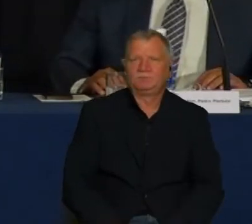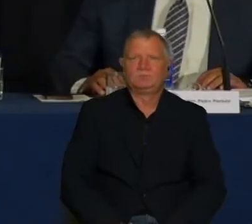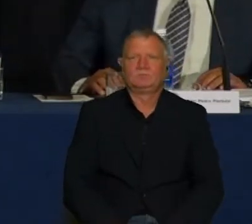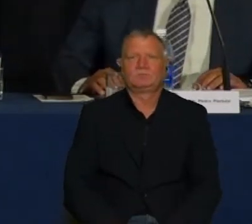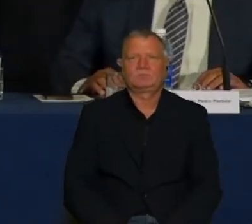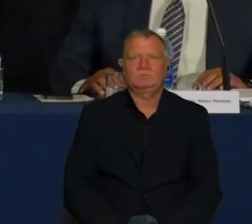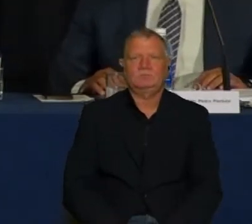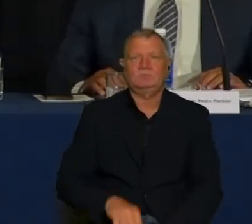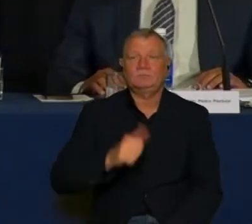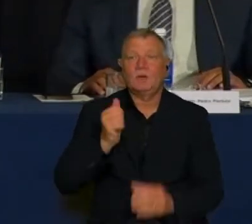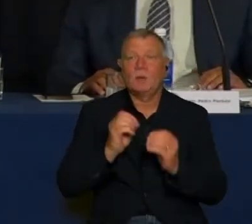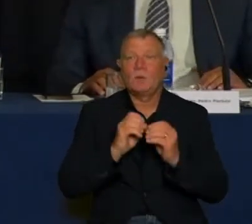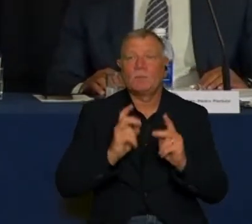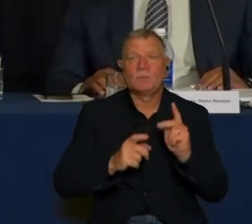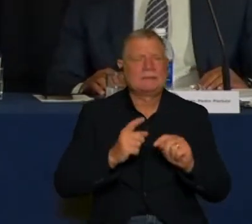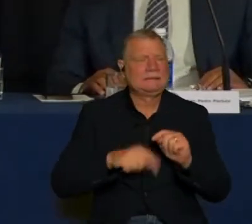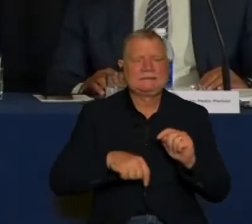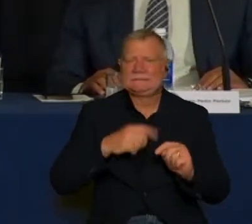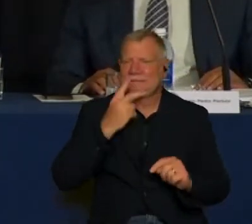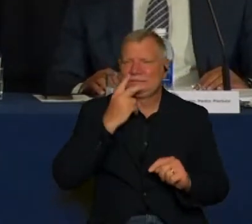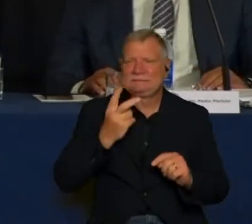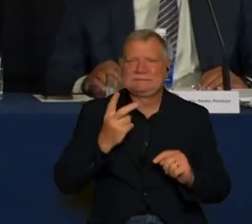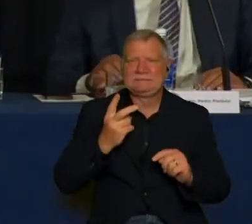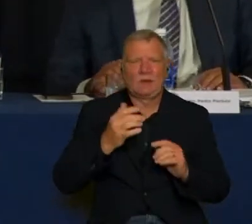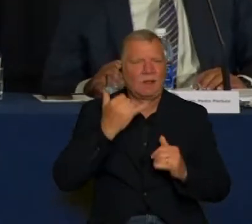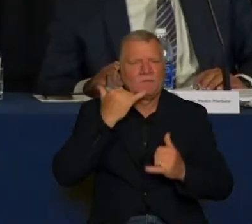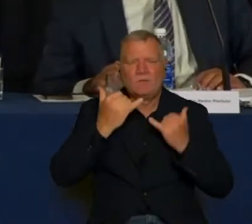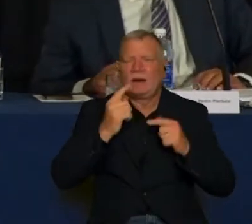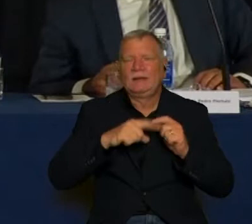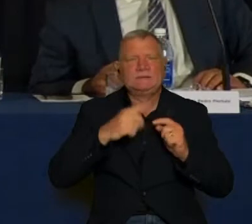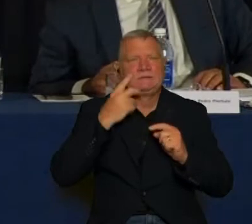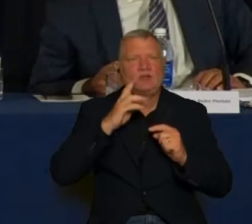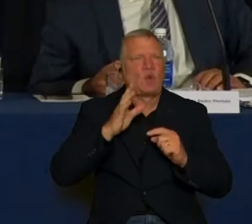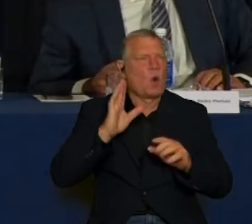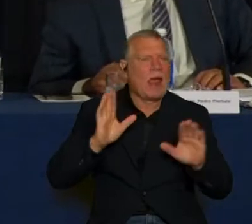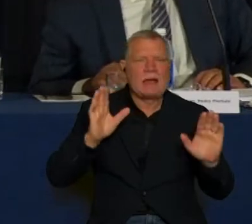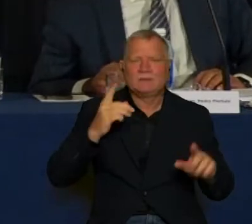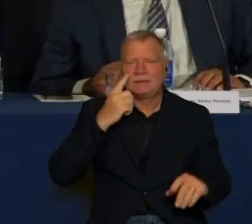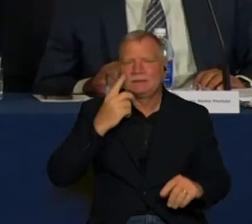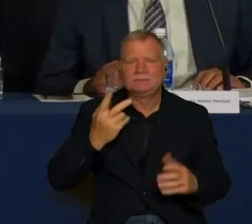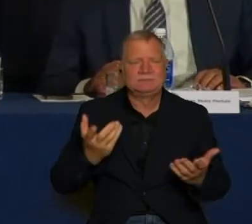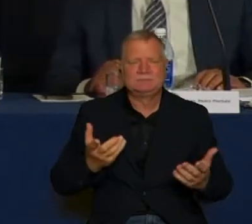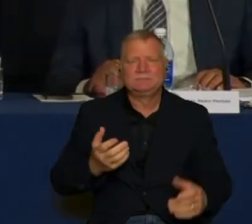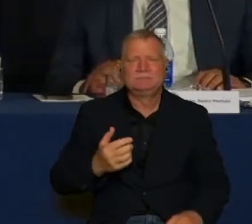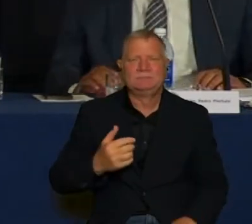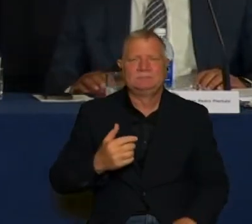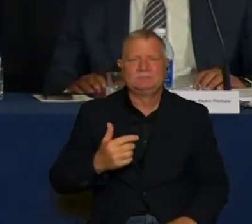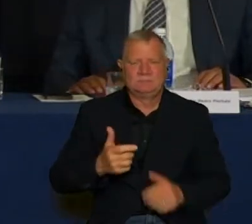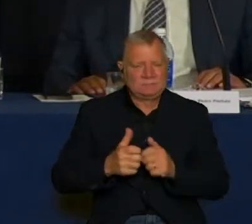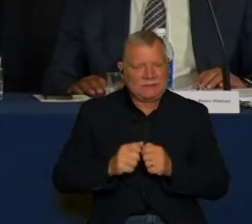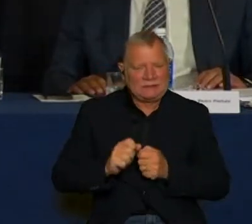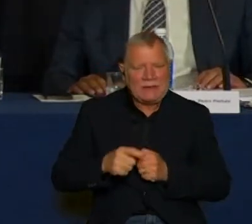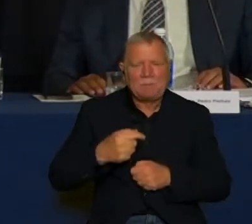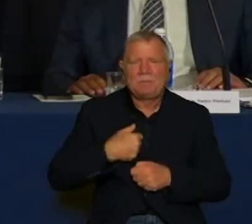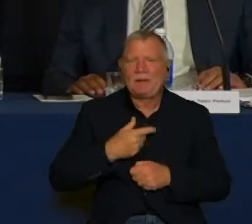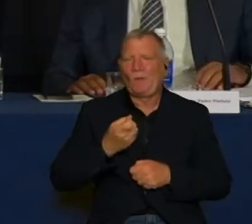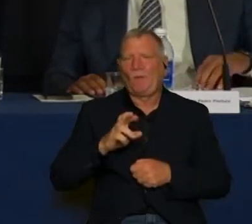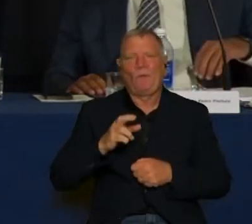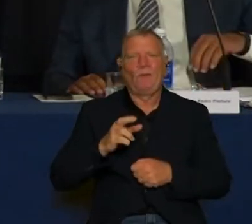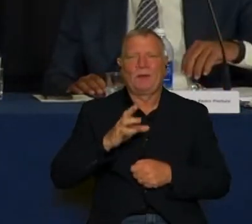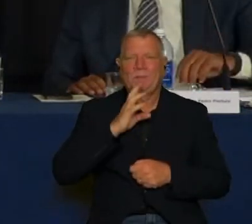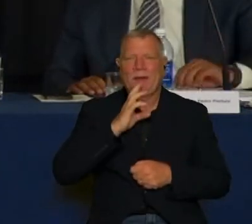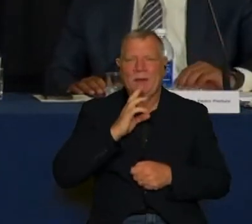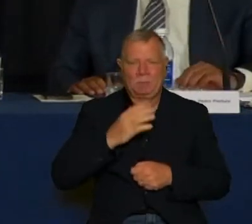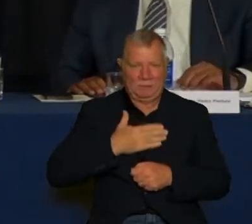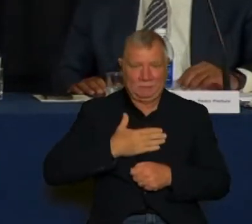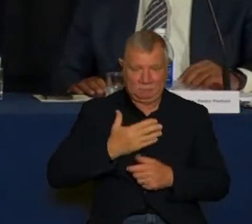Anyone else? I can't. The folks on the phone, I can't see your hands. So text me or speak